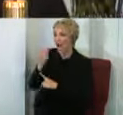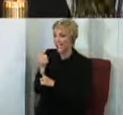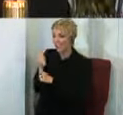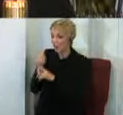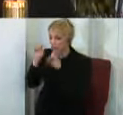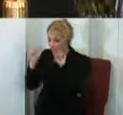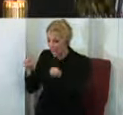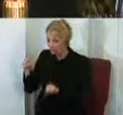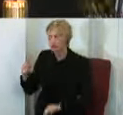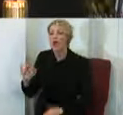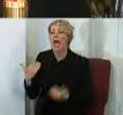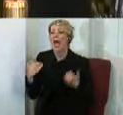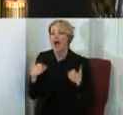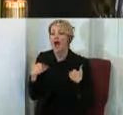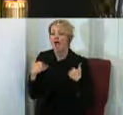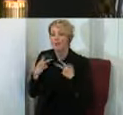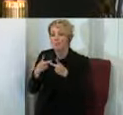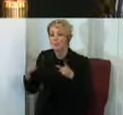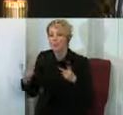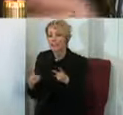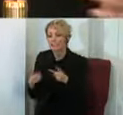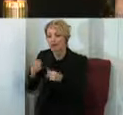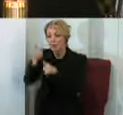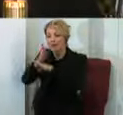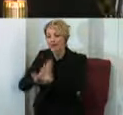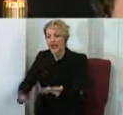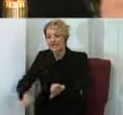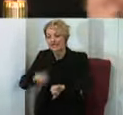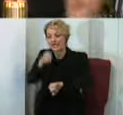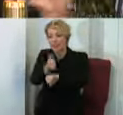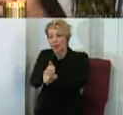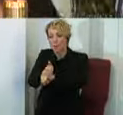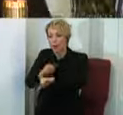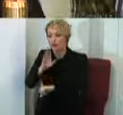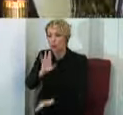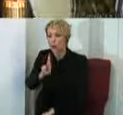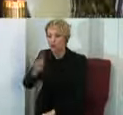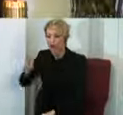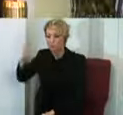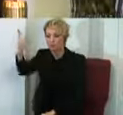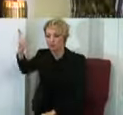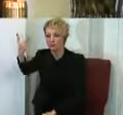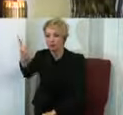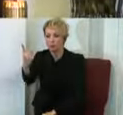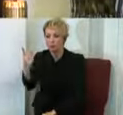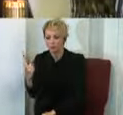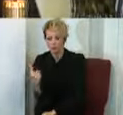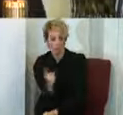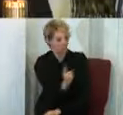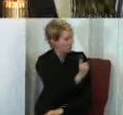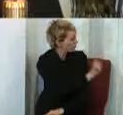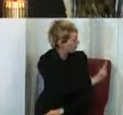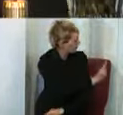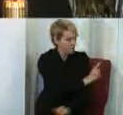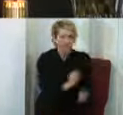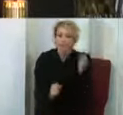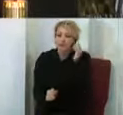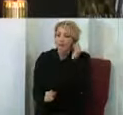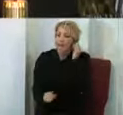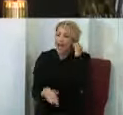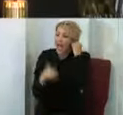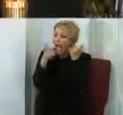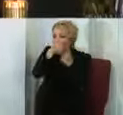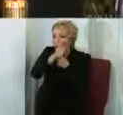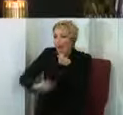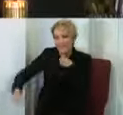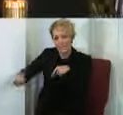as well, for there will be a consecrated station to your right to which you might go at any time during communion. But friends, this